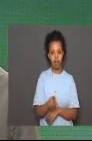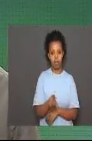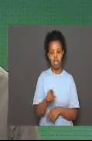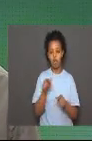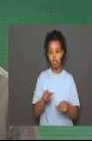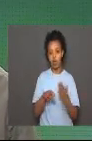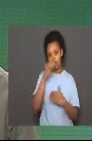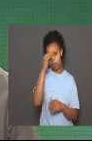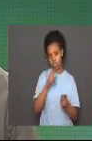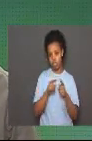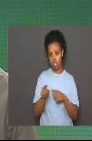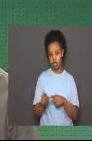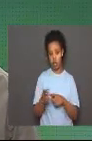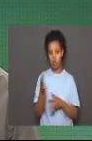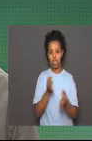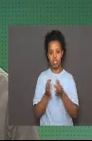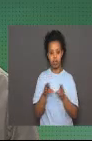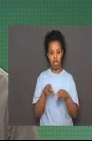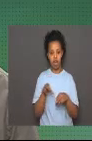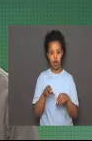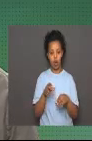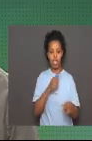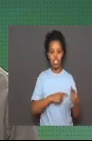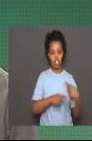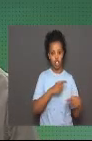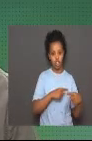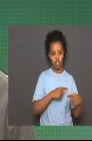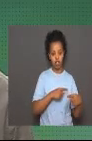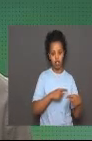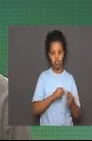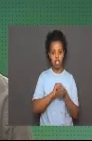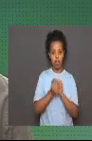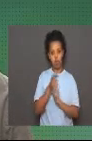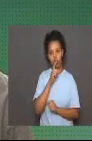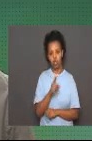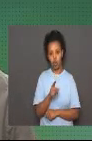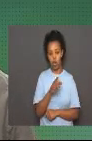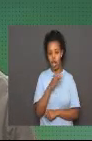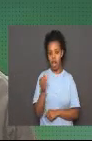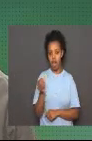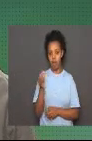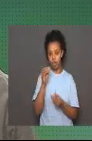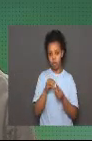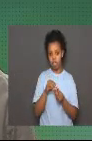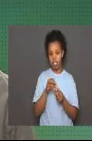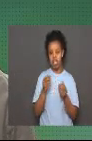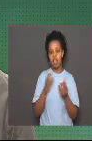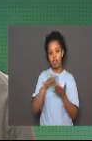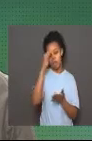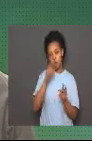lesson, we will describe gene mutation. We will also learn about